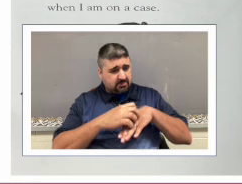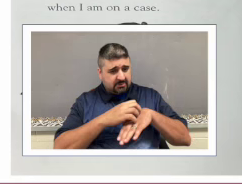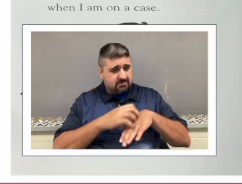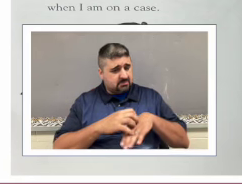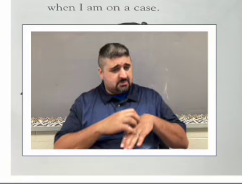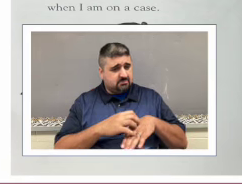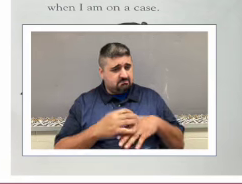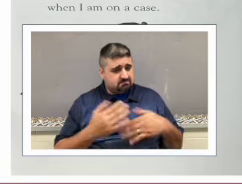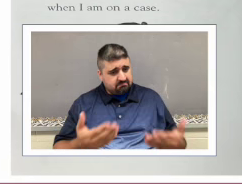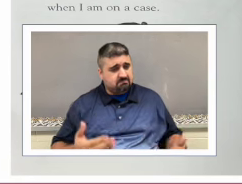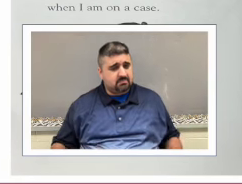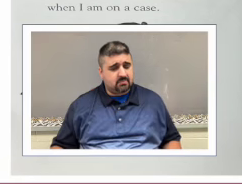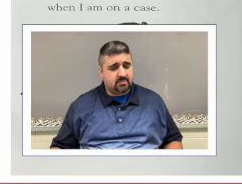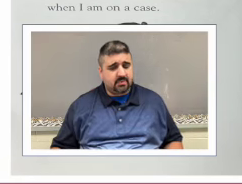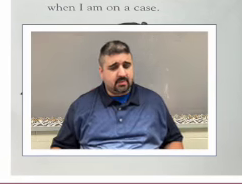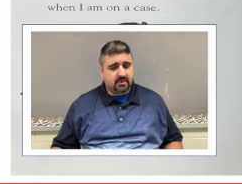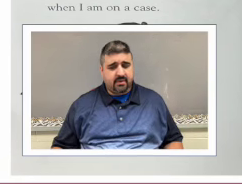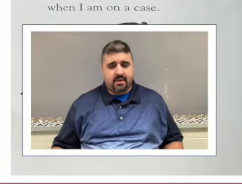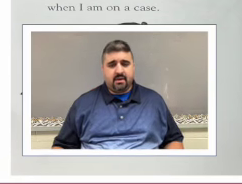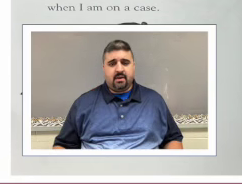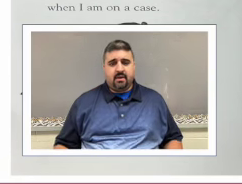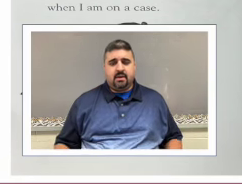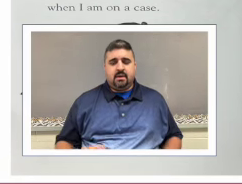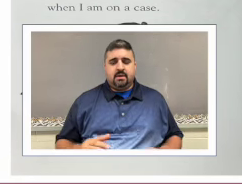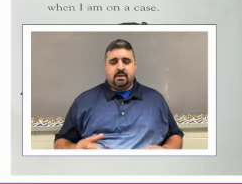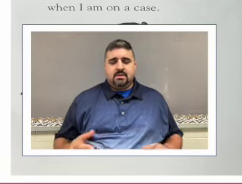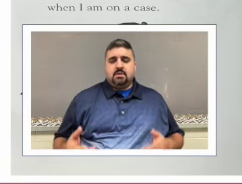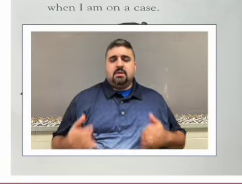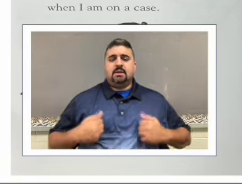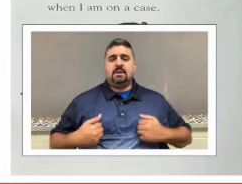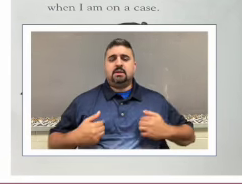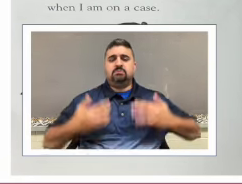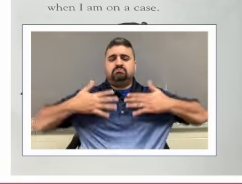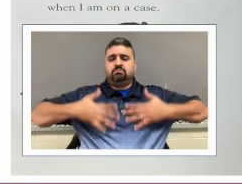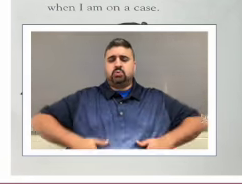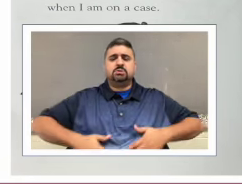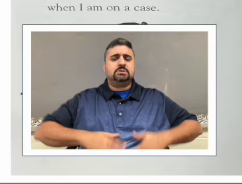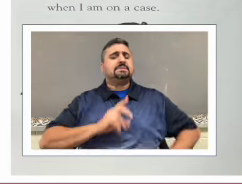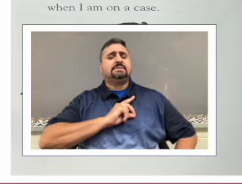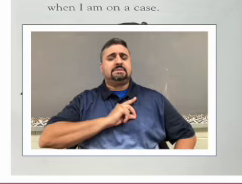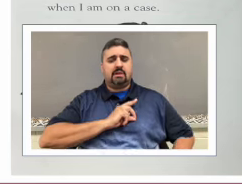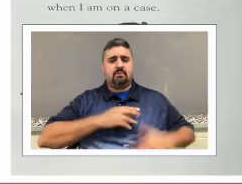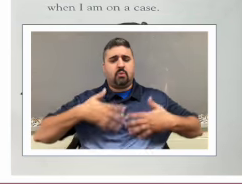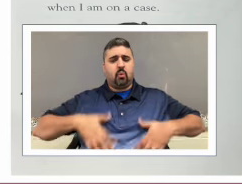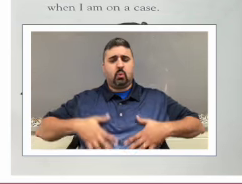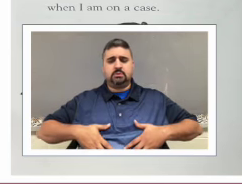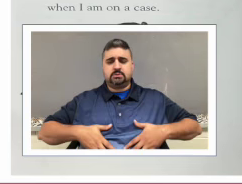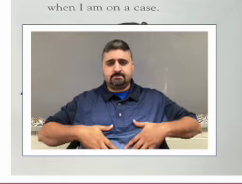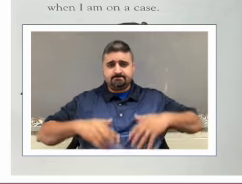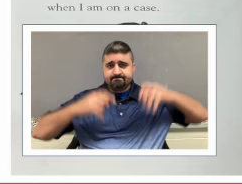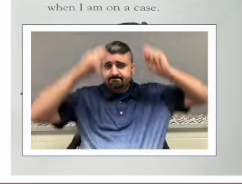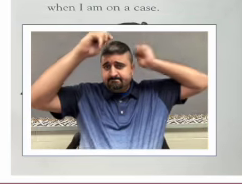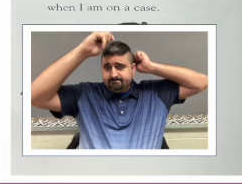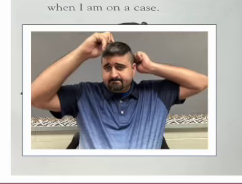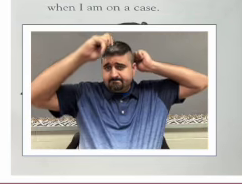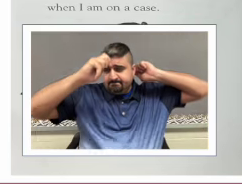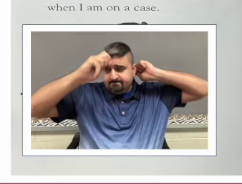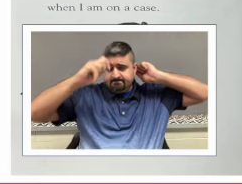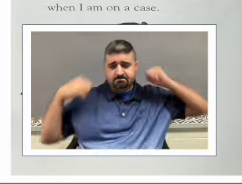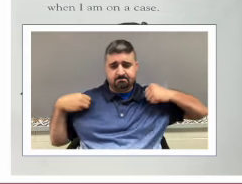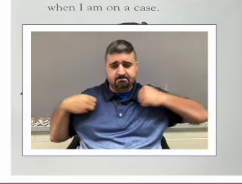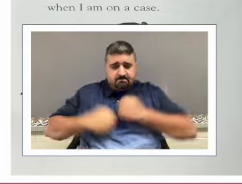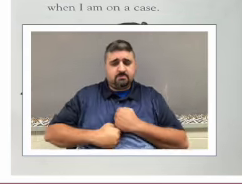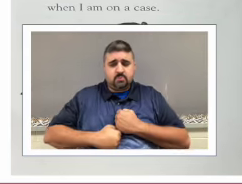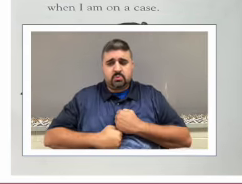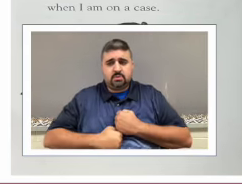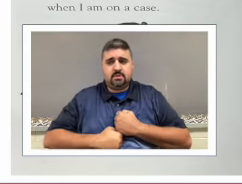suit. I took my notebook and a pencil. I left a note for my mother. I always leave a note for my mother when